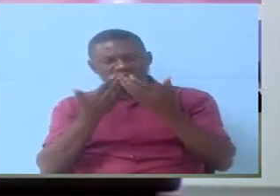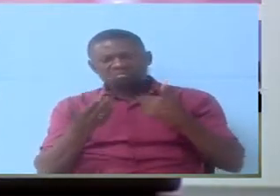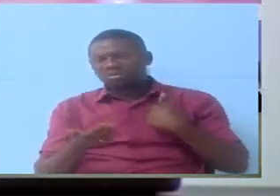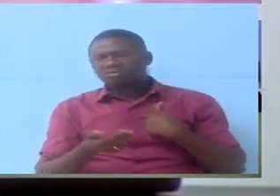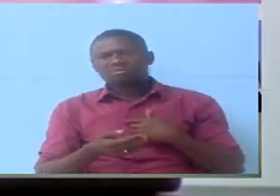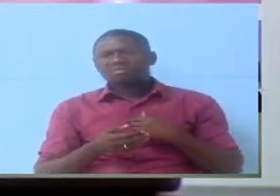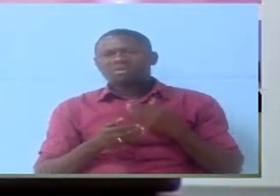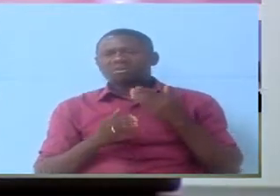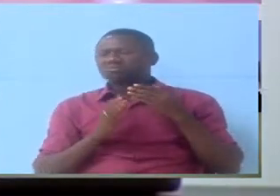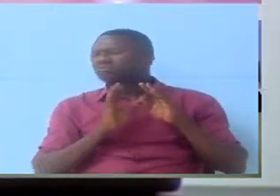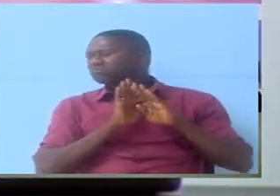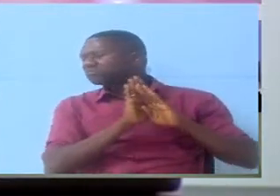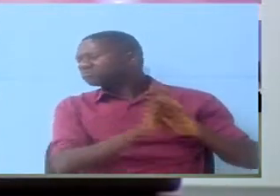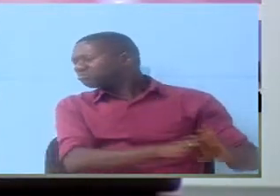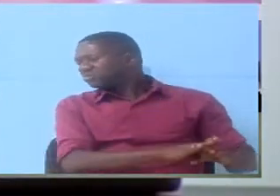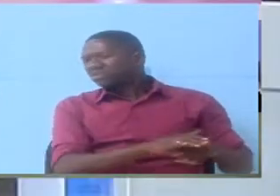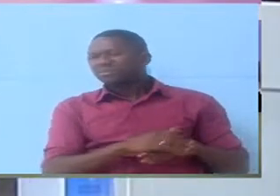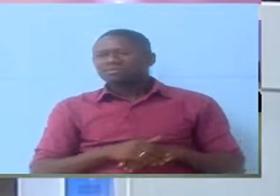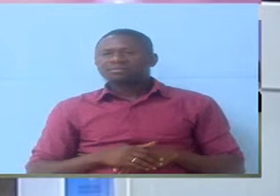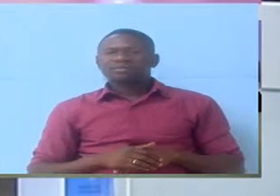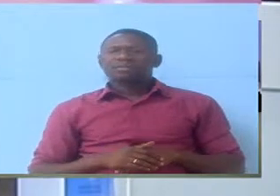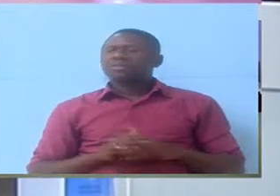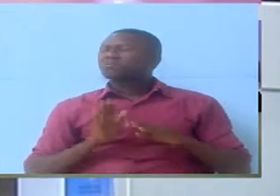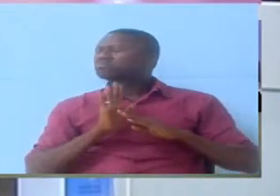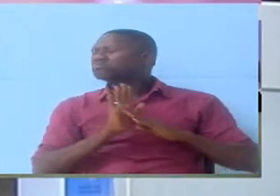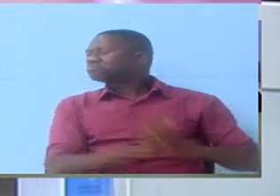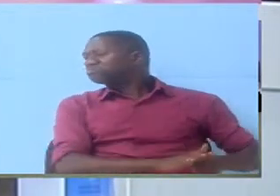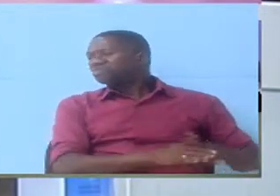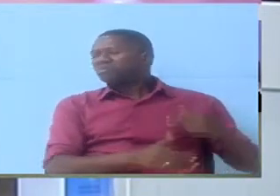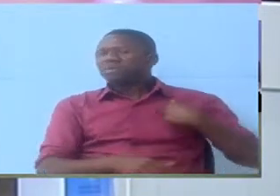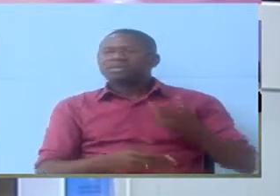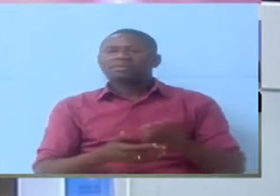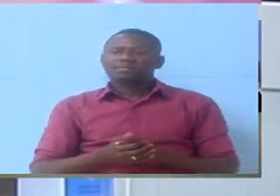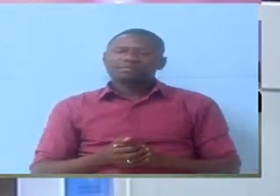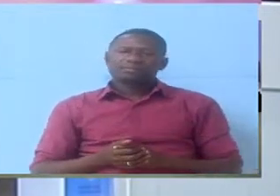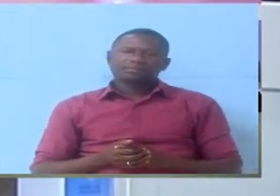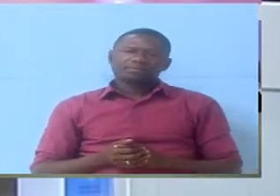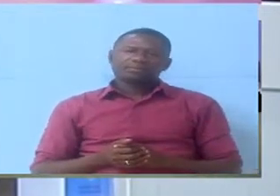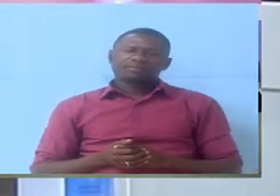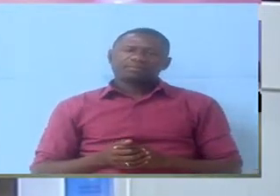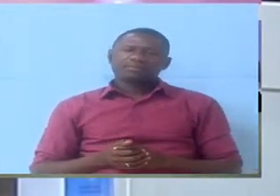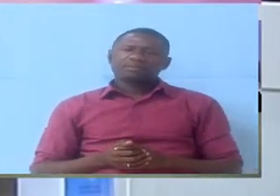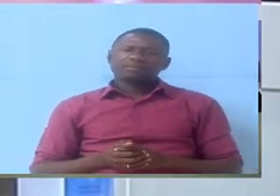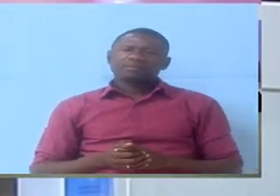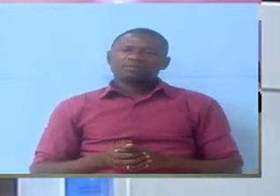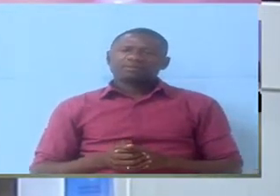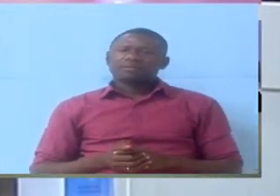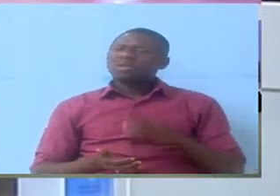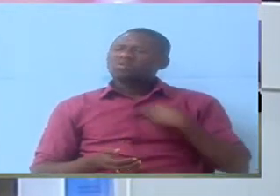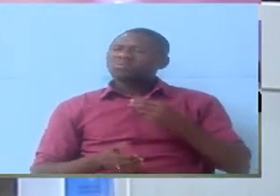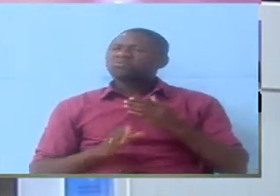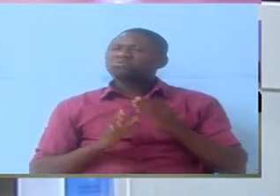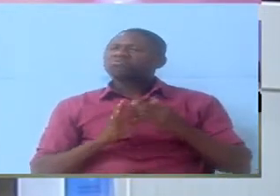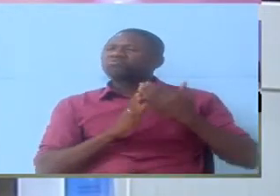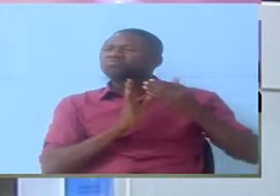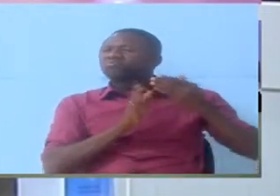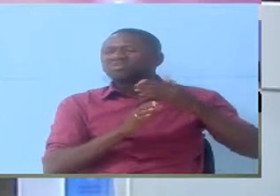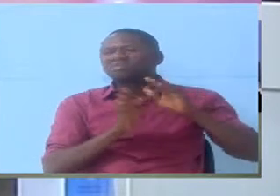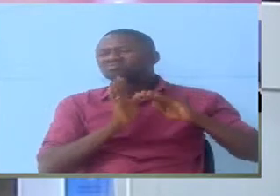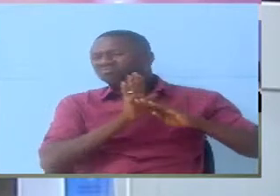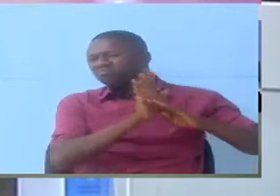sidelined. Blindsided. Blindsided, exactly. Excluded. Exactly. And kept away from everything.